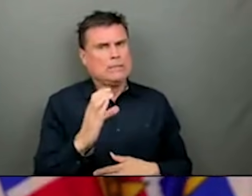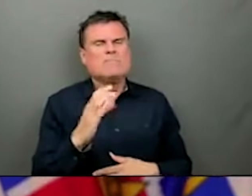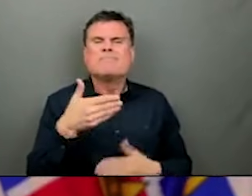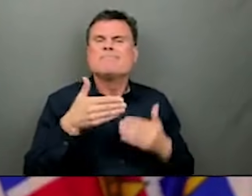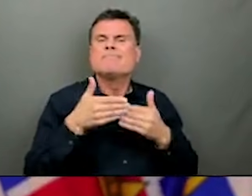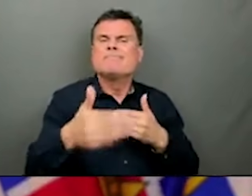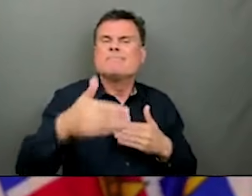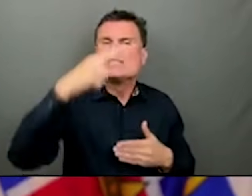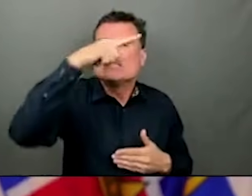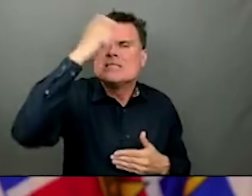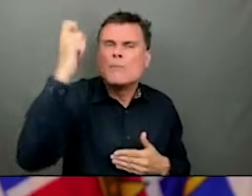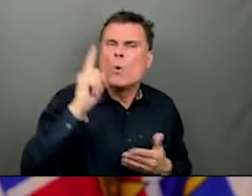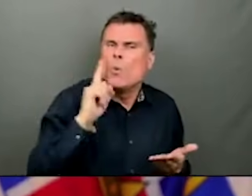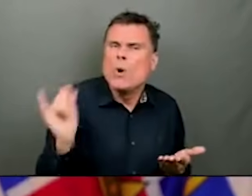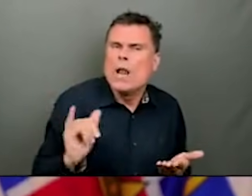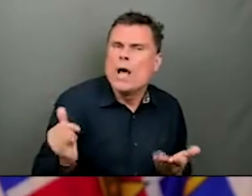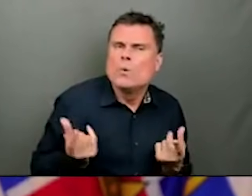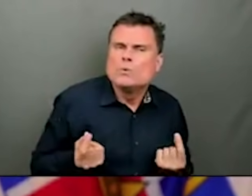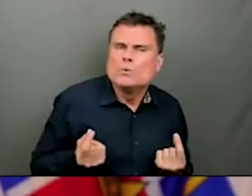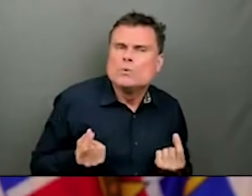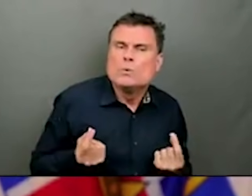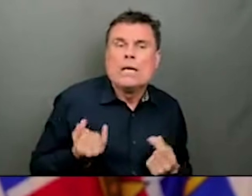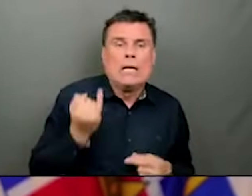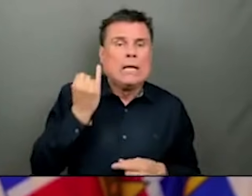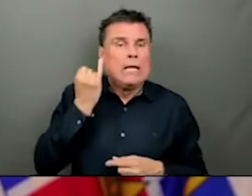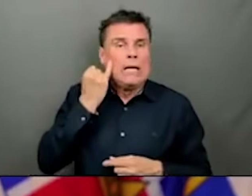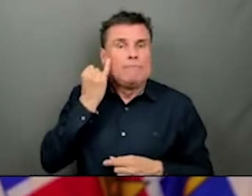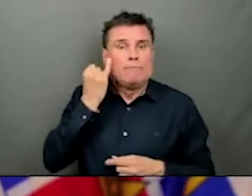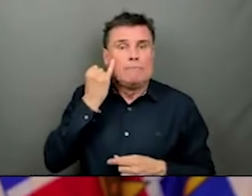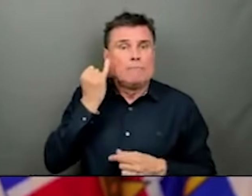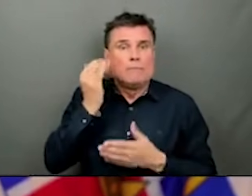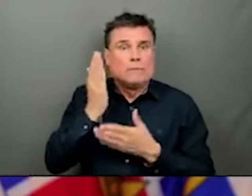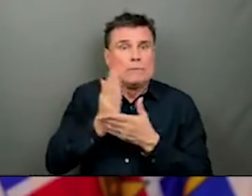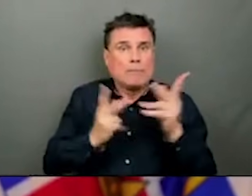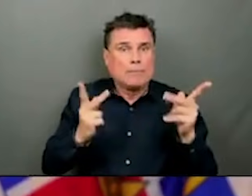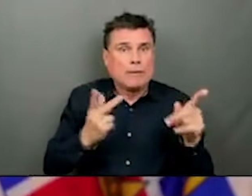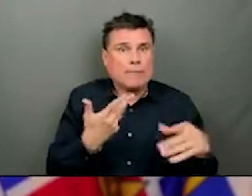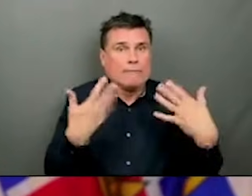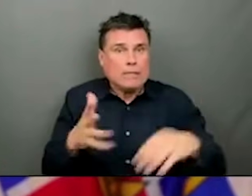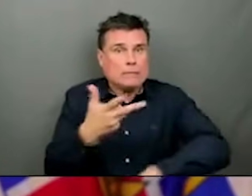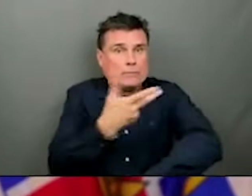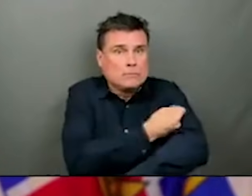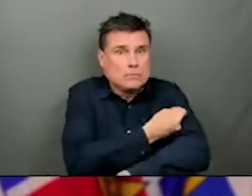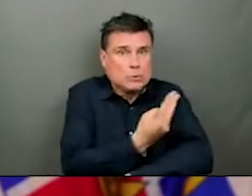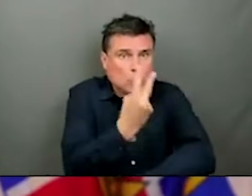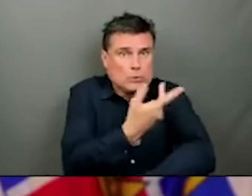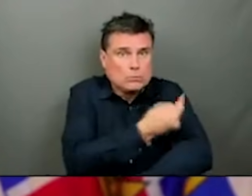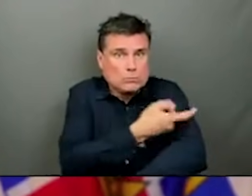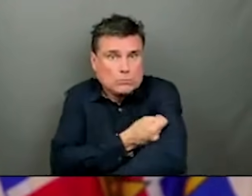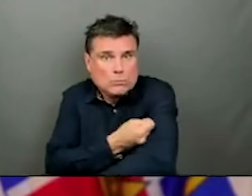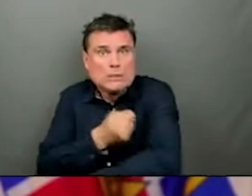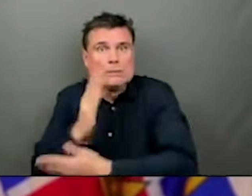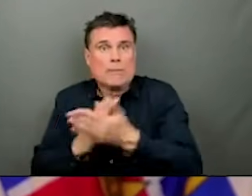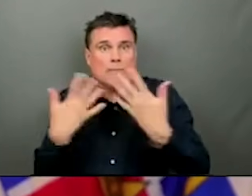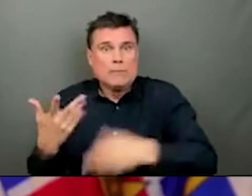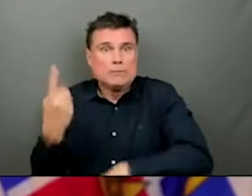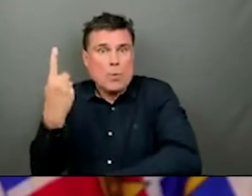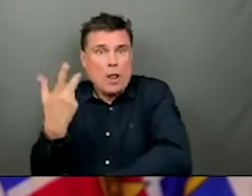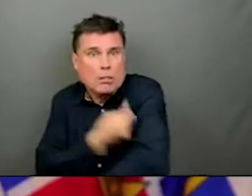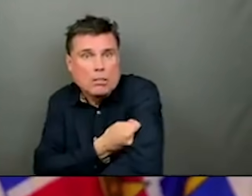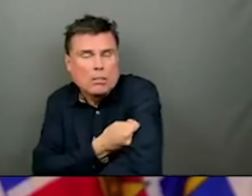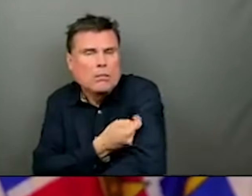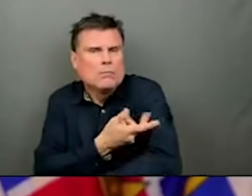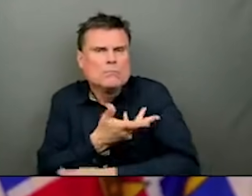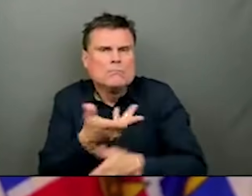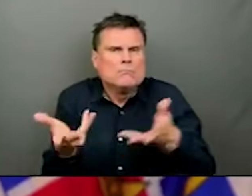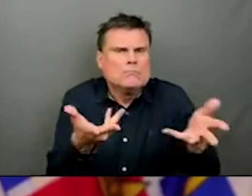may have also only had one dose? Yeah, so I think we are learning a lot, mostly from the UK, who have a very similar program to